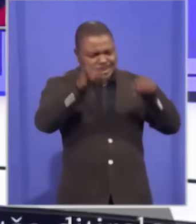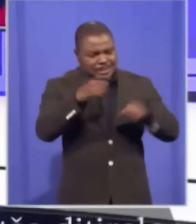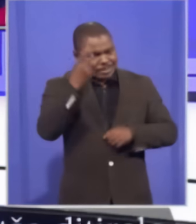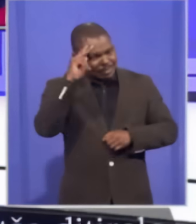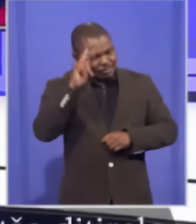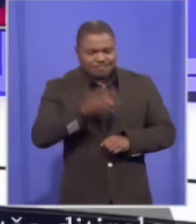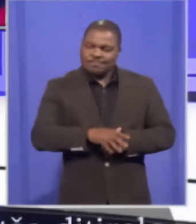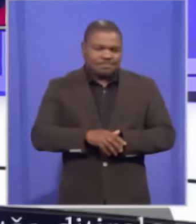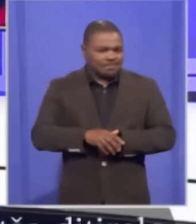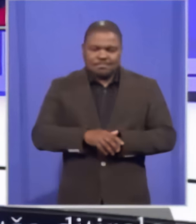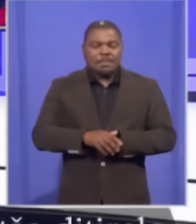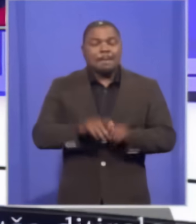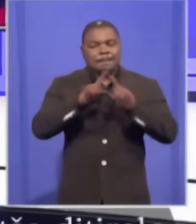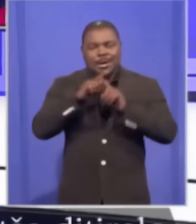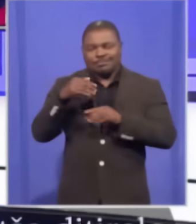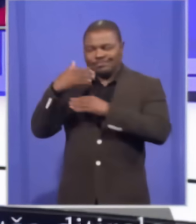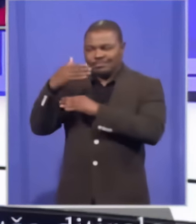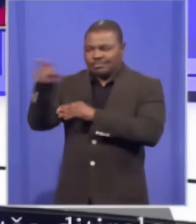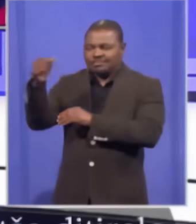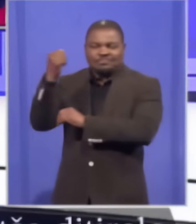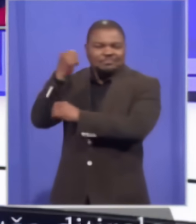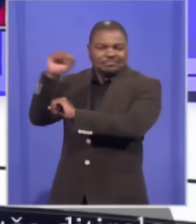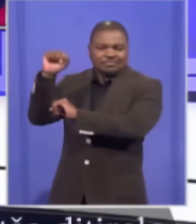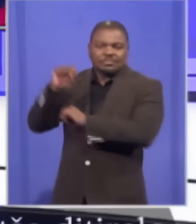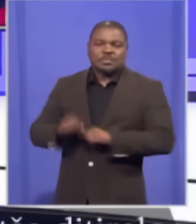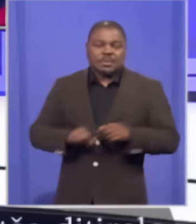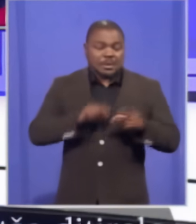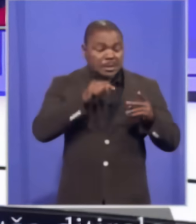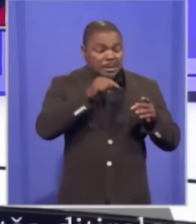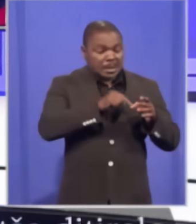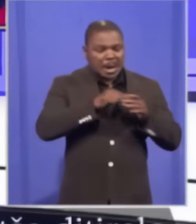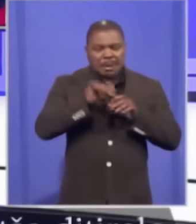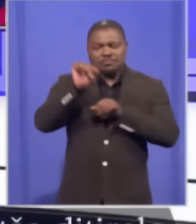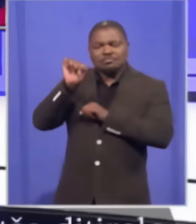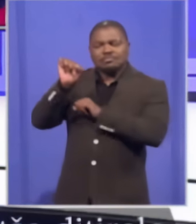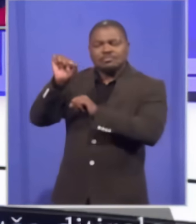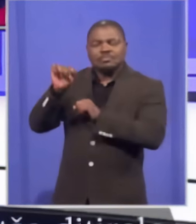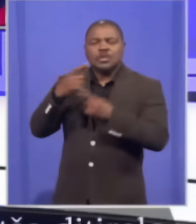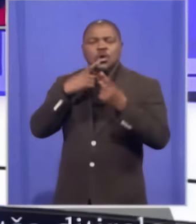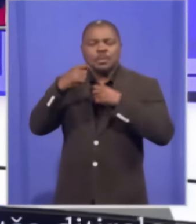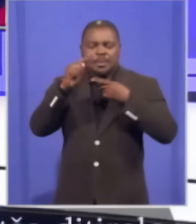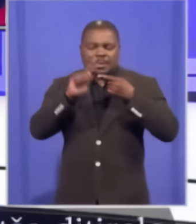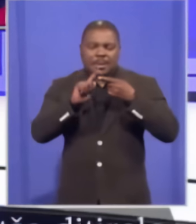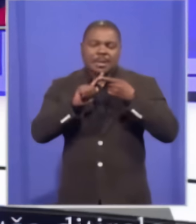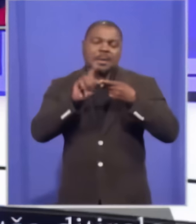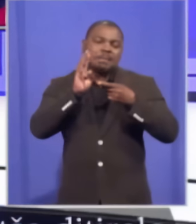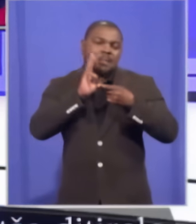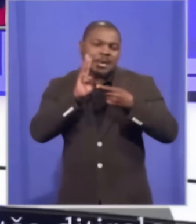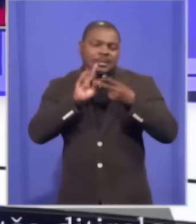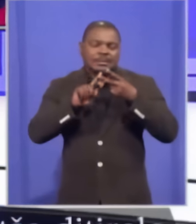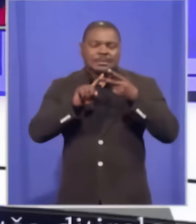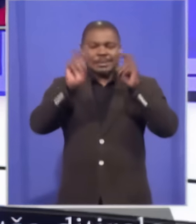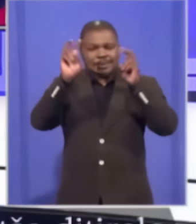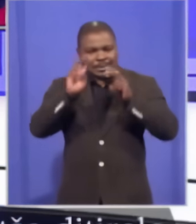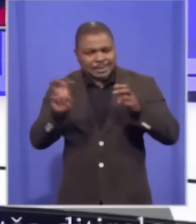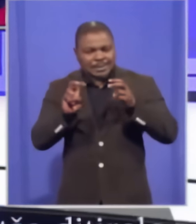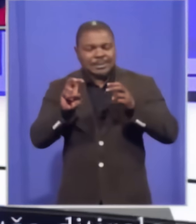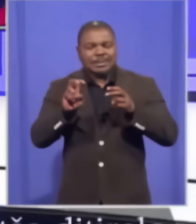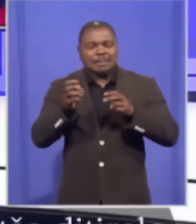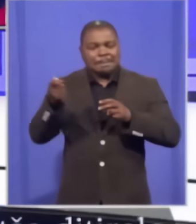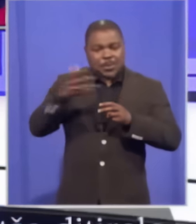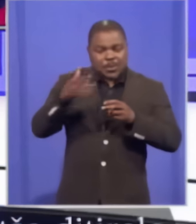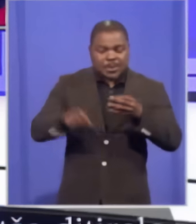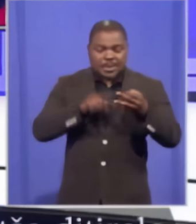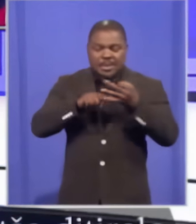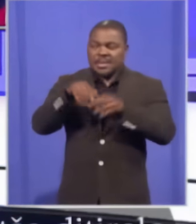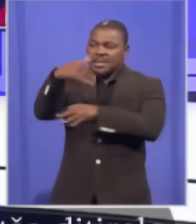hloka mmelwane. Mokgatlo o tsenetše moganto mabane go ipeletša ka ditefelo tša godimo mabapi le meetse le mohlagase gape le go thwalwa ga badudi